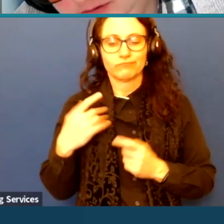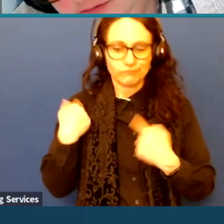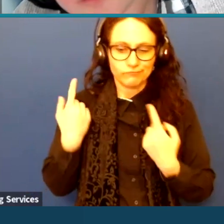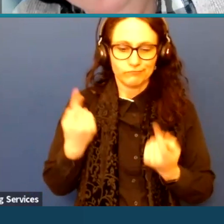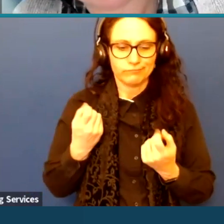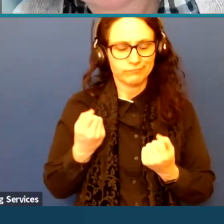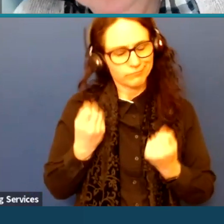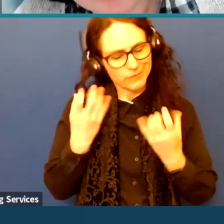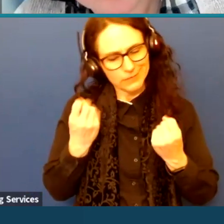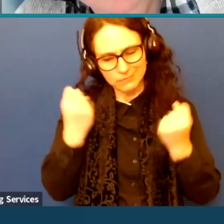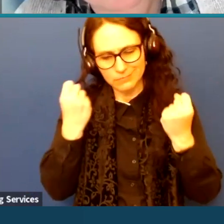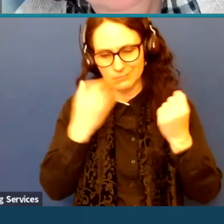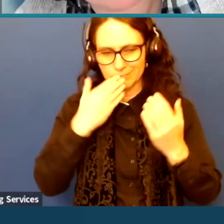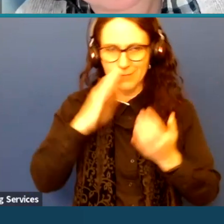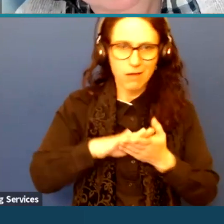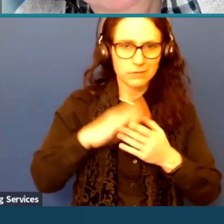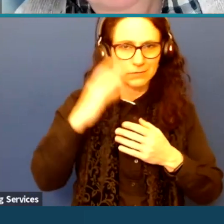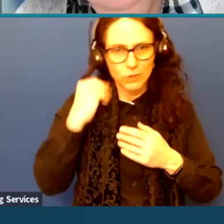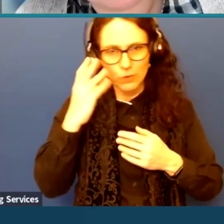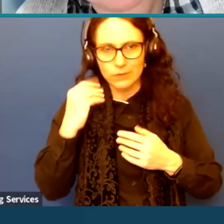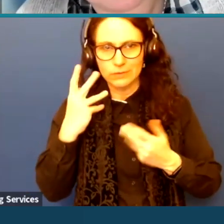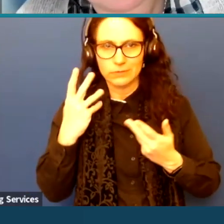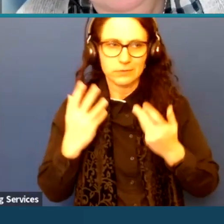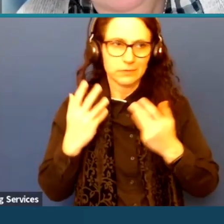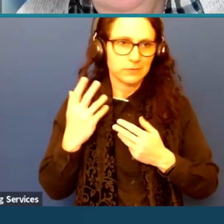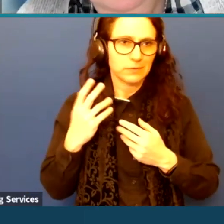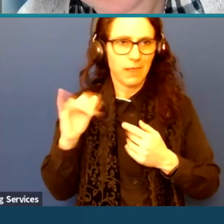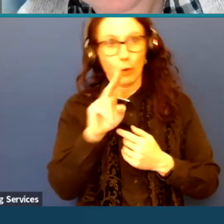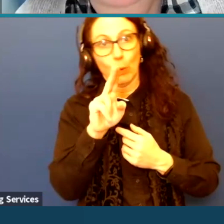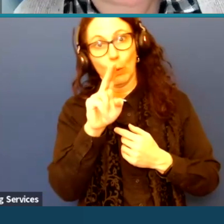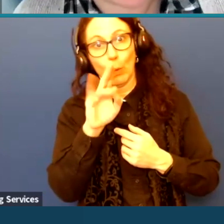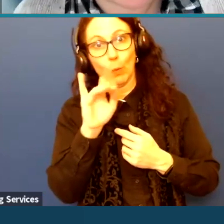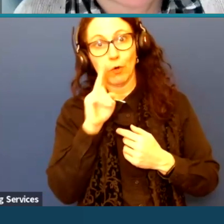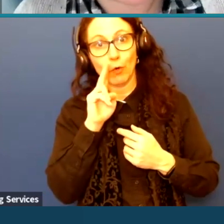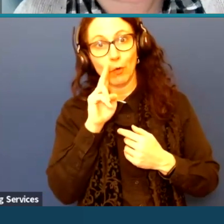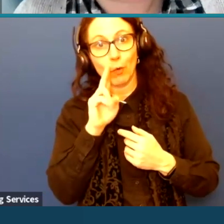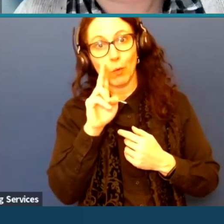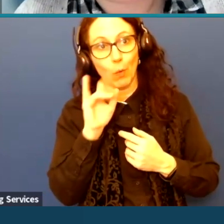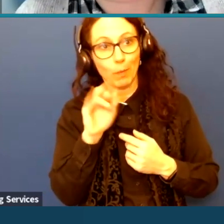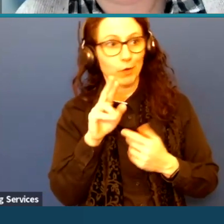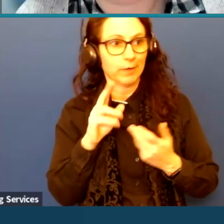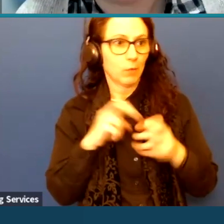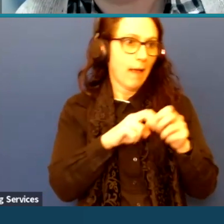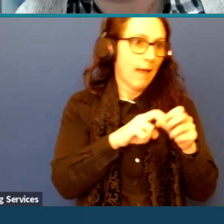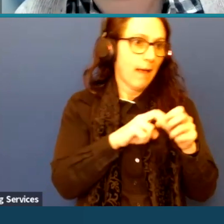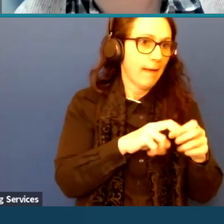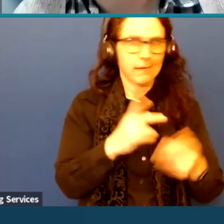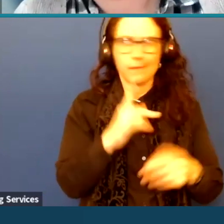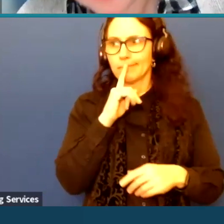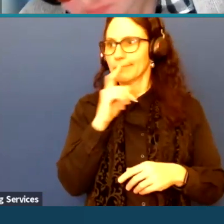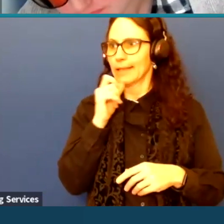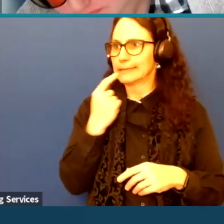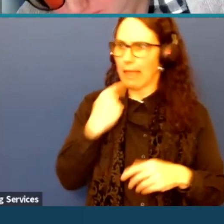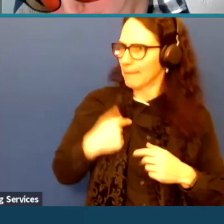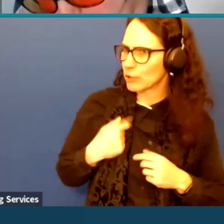there, riding Uber. You didn't tell me you had a dog, and or a restaurant that